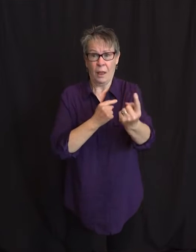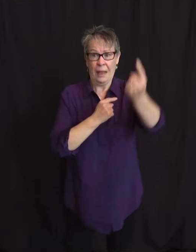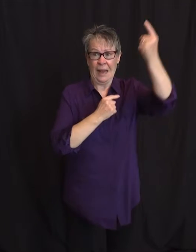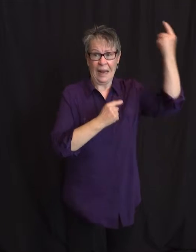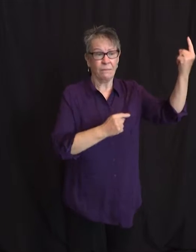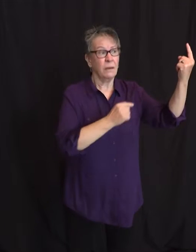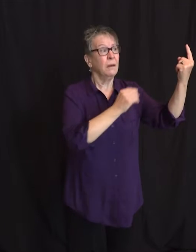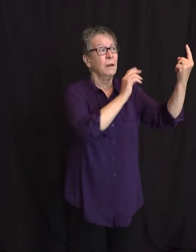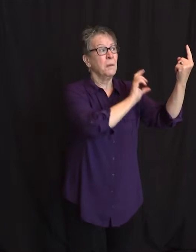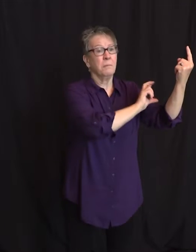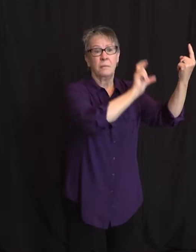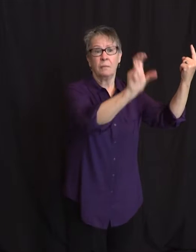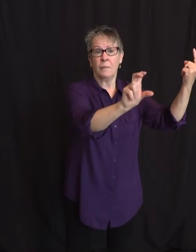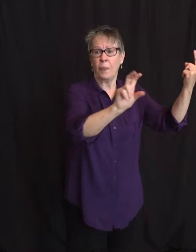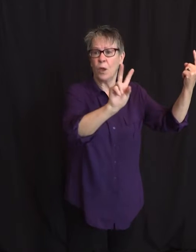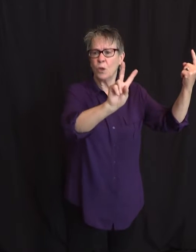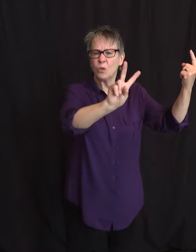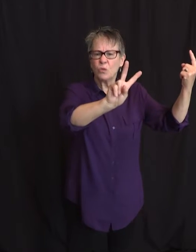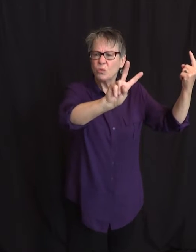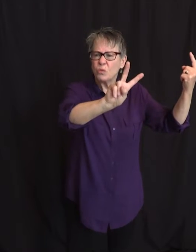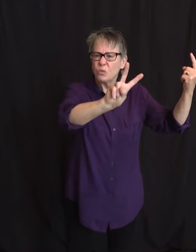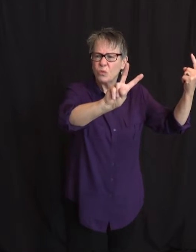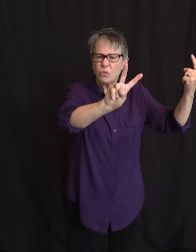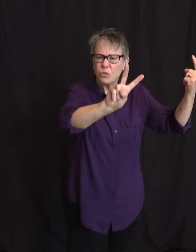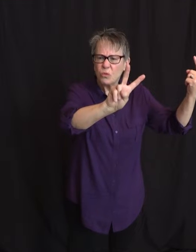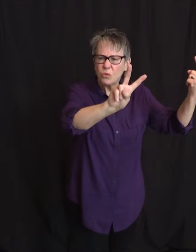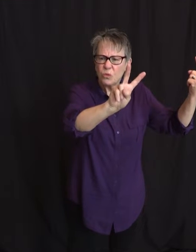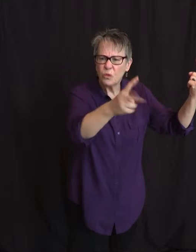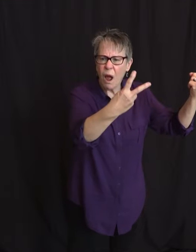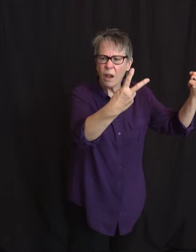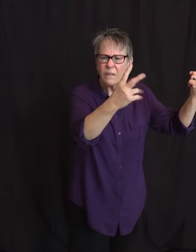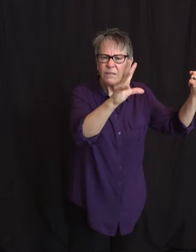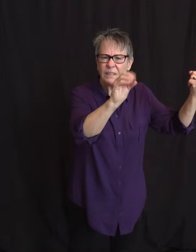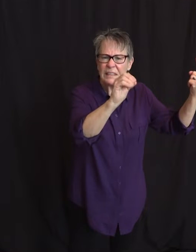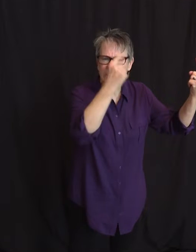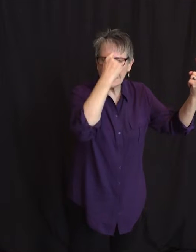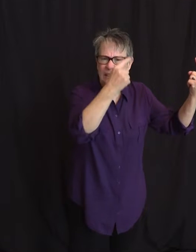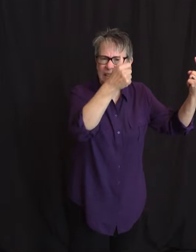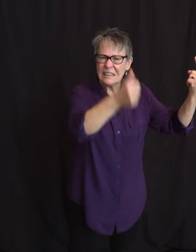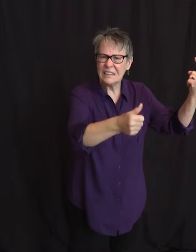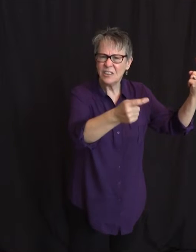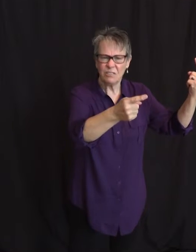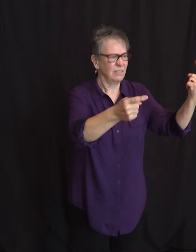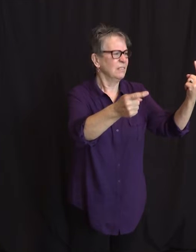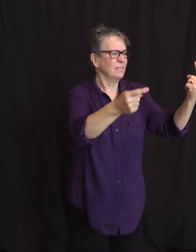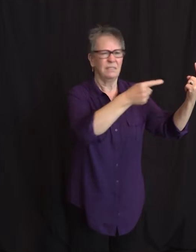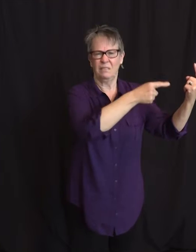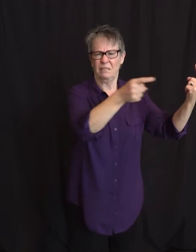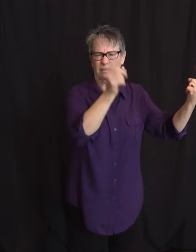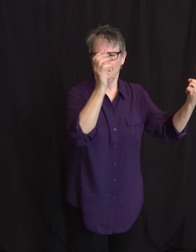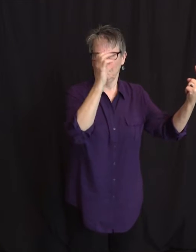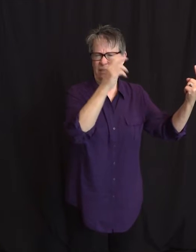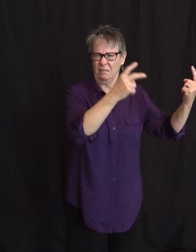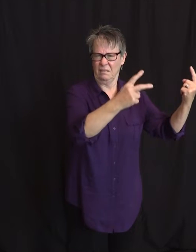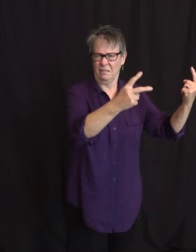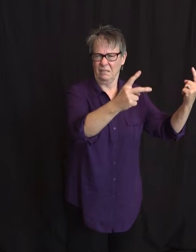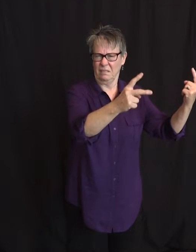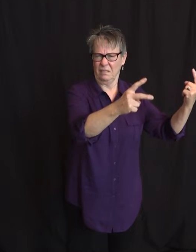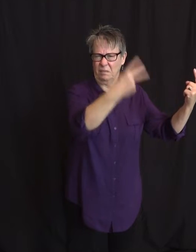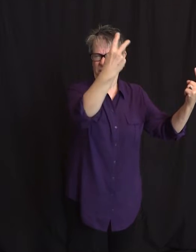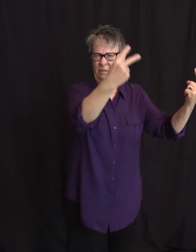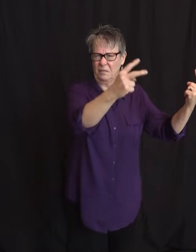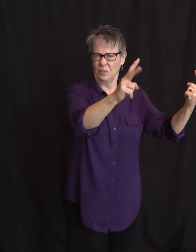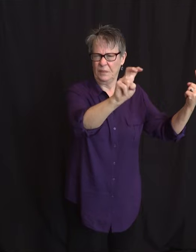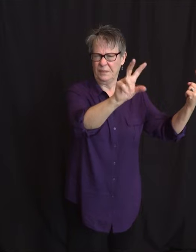and local governments end up having to lay off teachers and firefighters and police officers and other state and local employees, guess